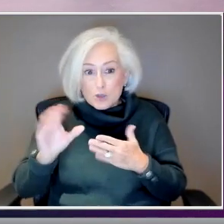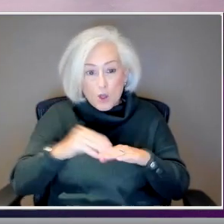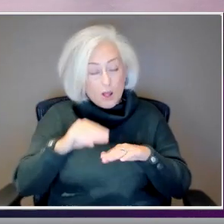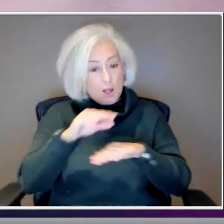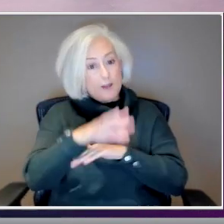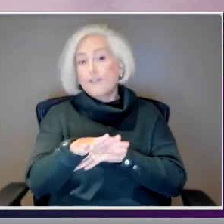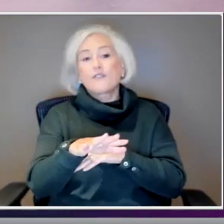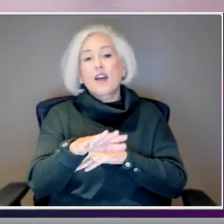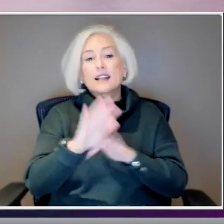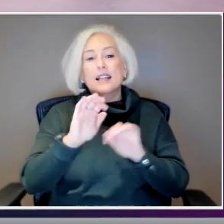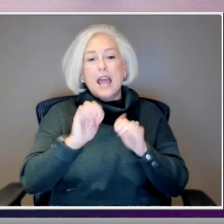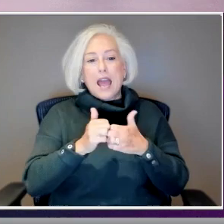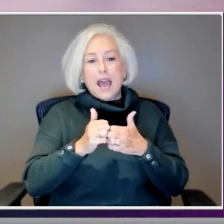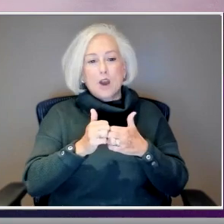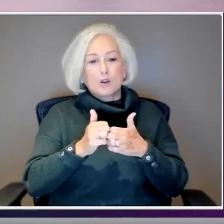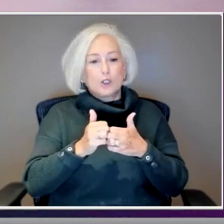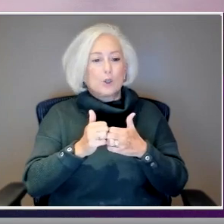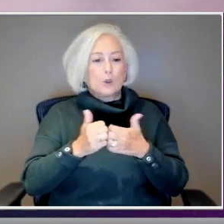you metabolize things?